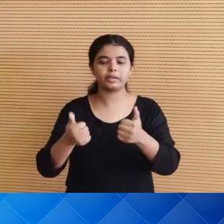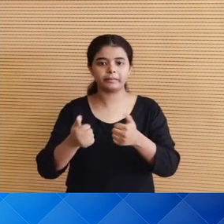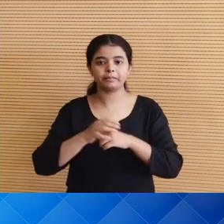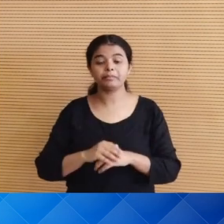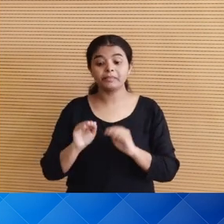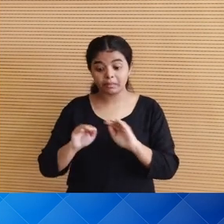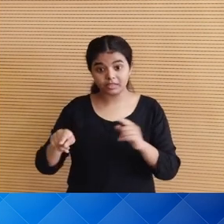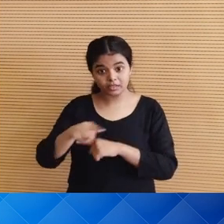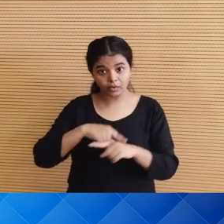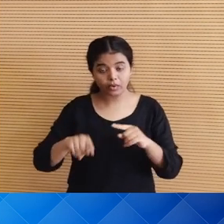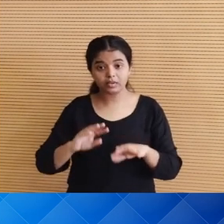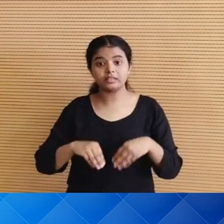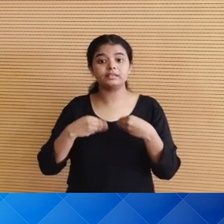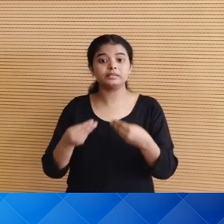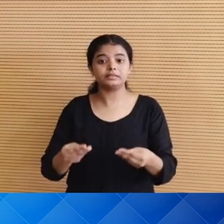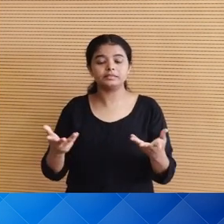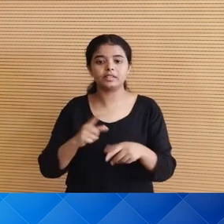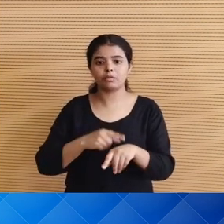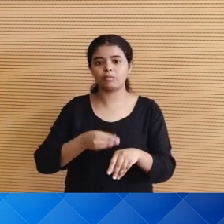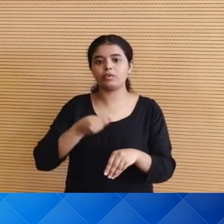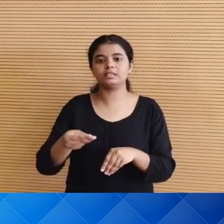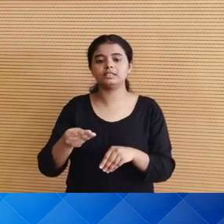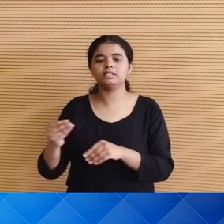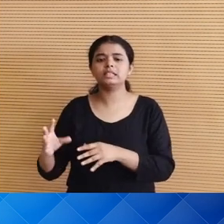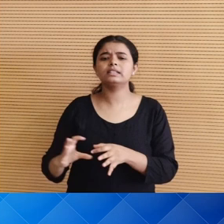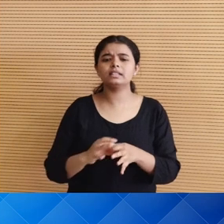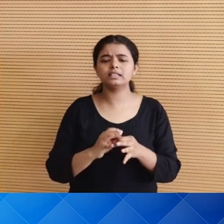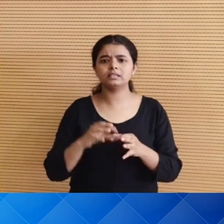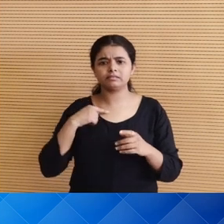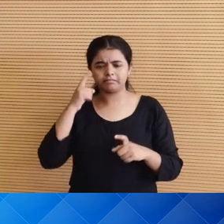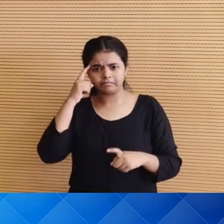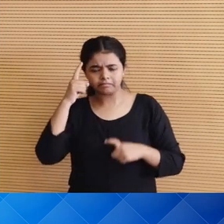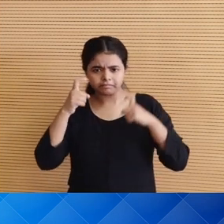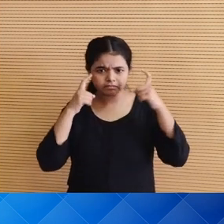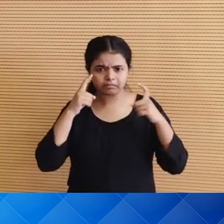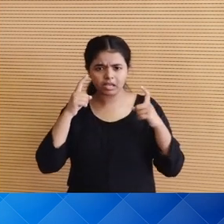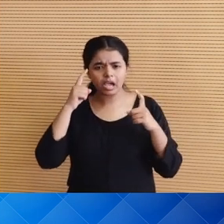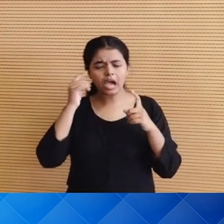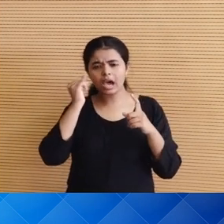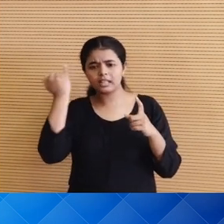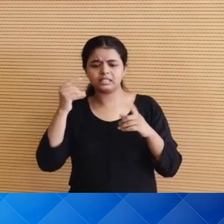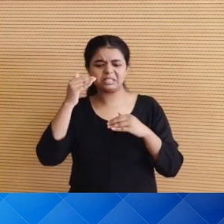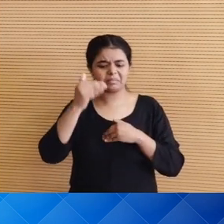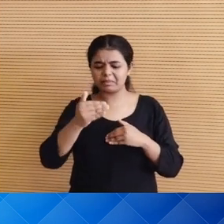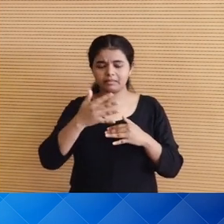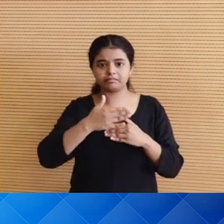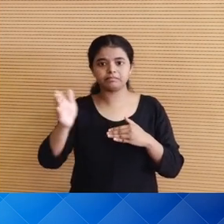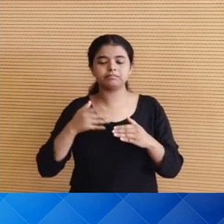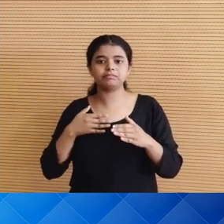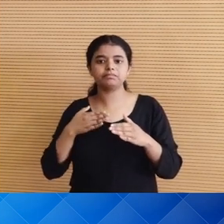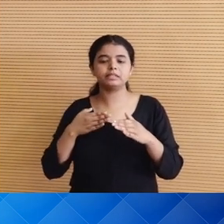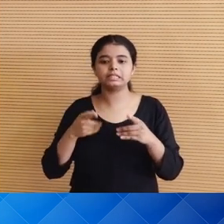Children should also be given opportunity to think critically, think creatively, and